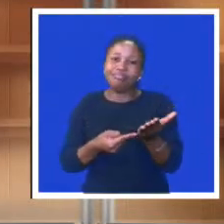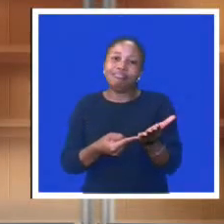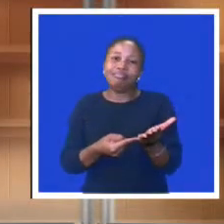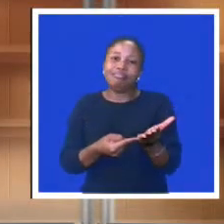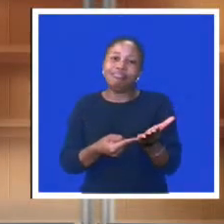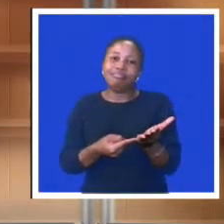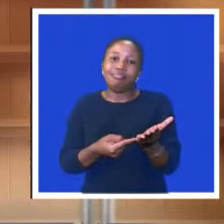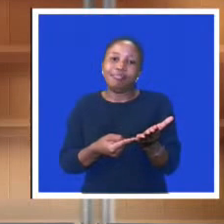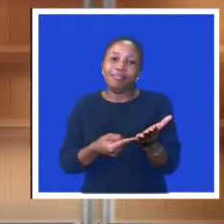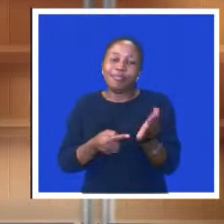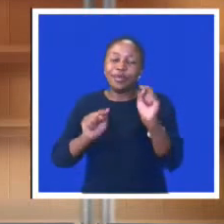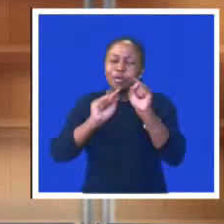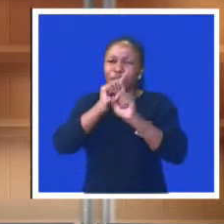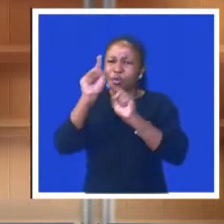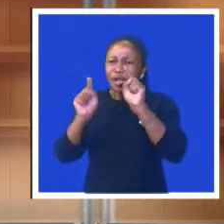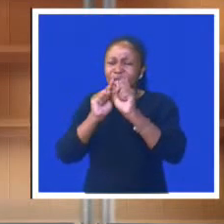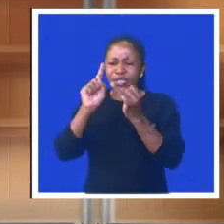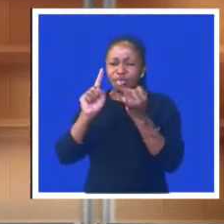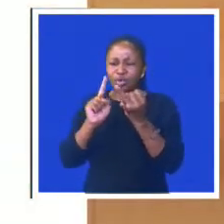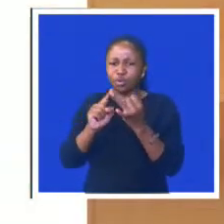where is the girl?